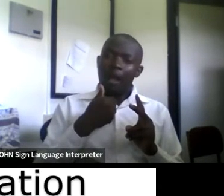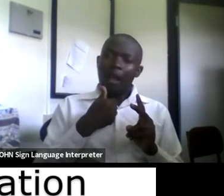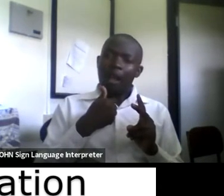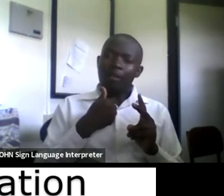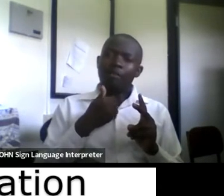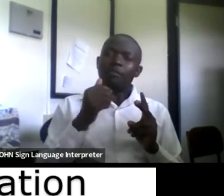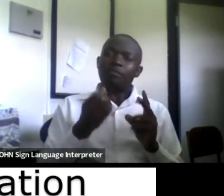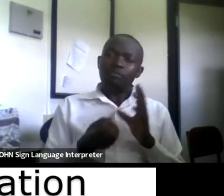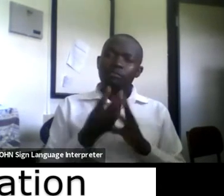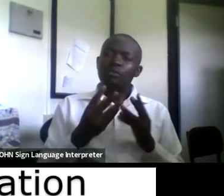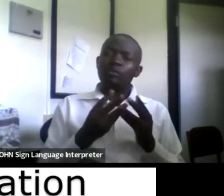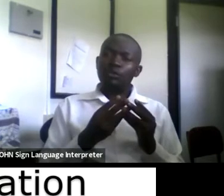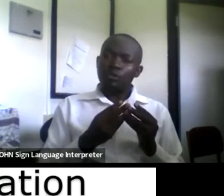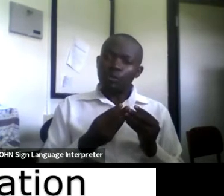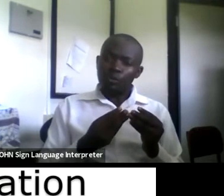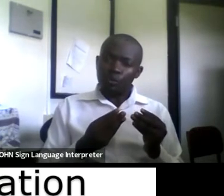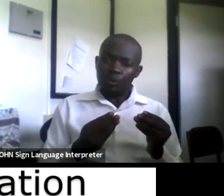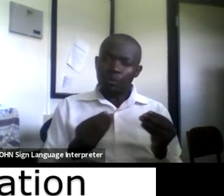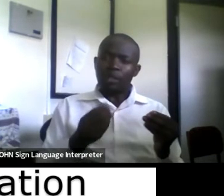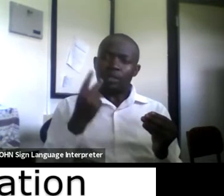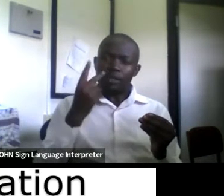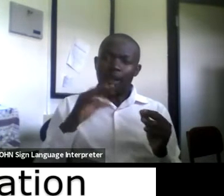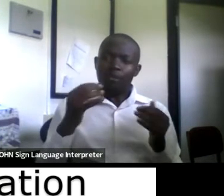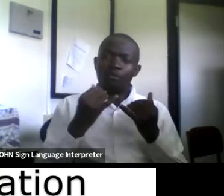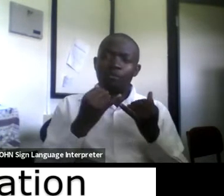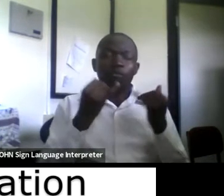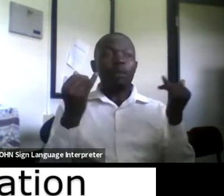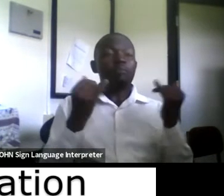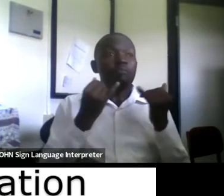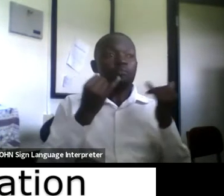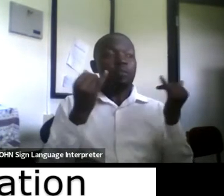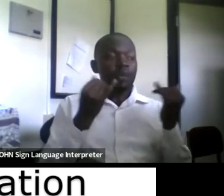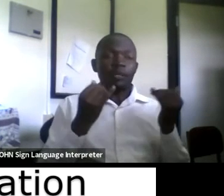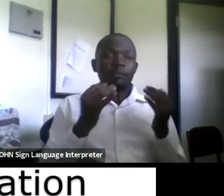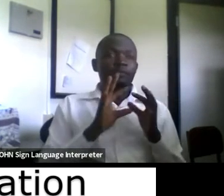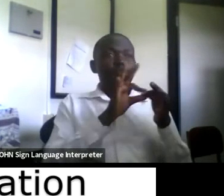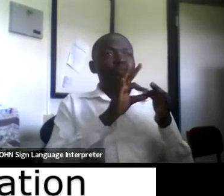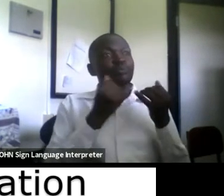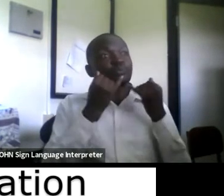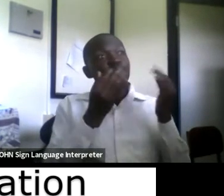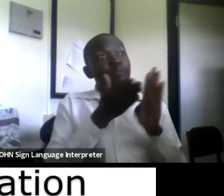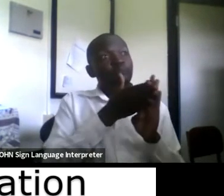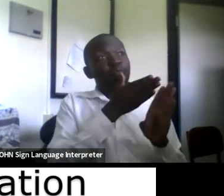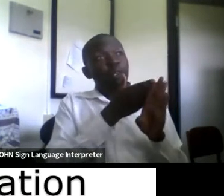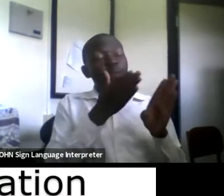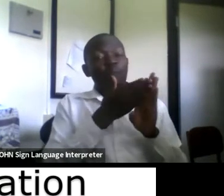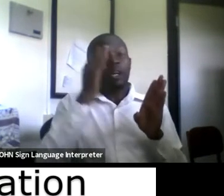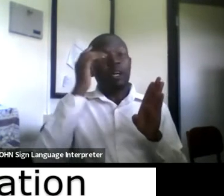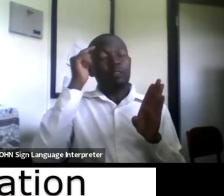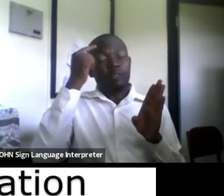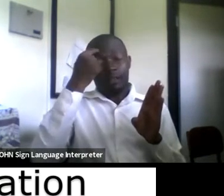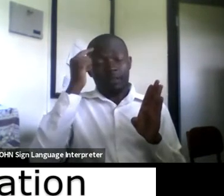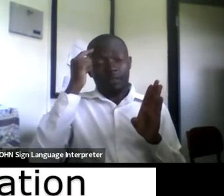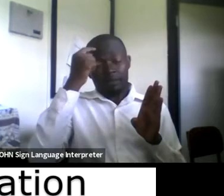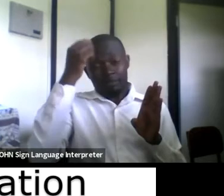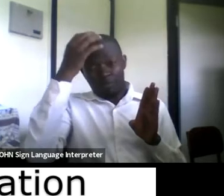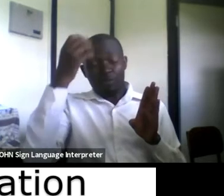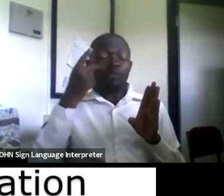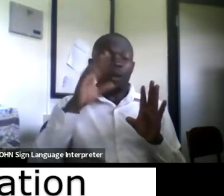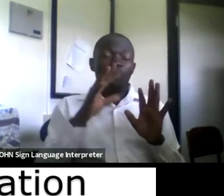resolutions passed saying, informing the governments, telling the governments, mandating the governments for coordinated